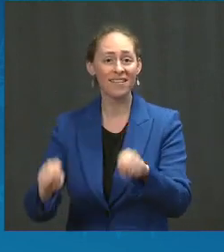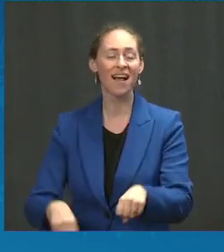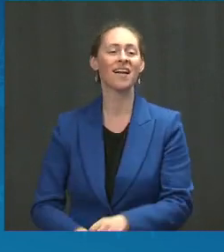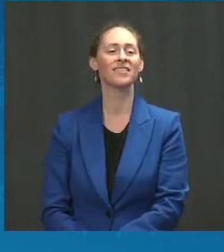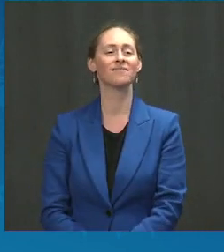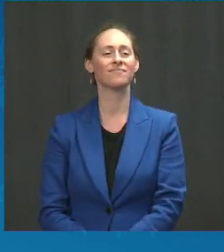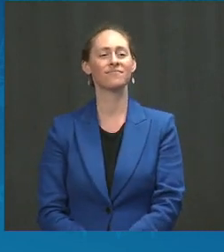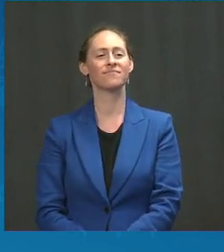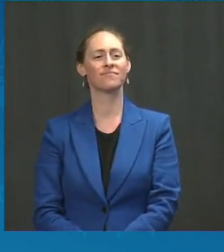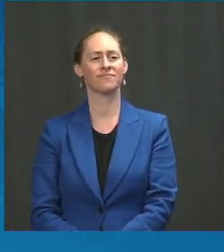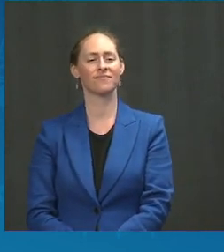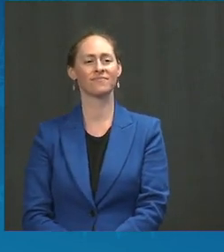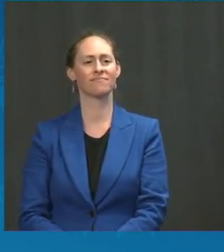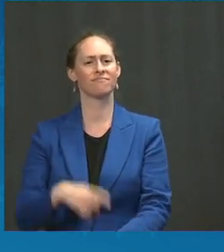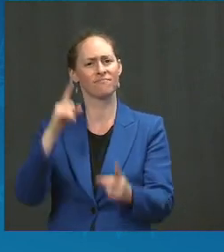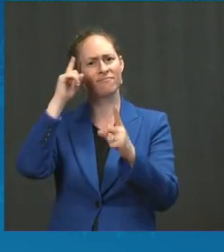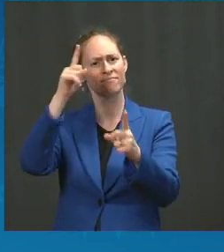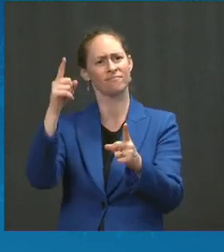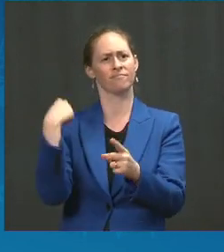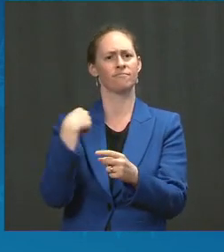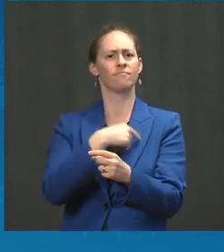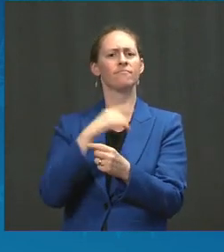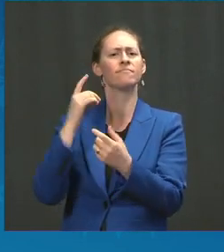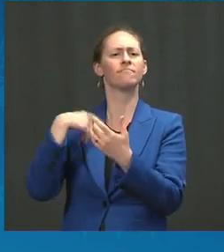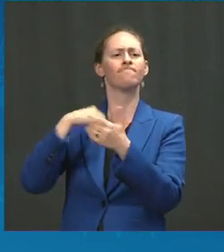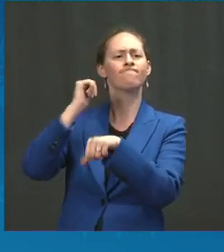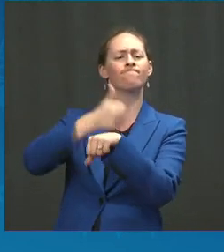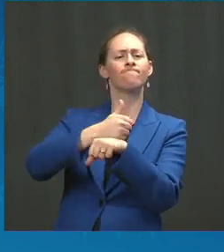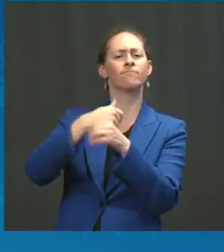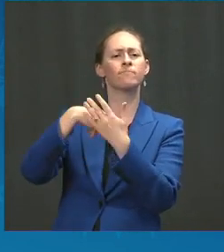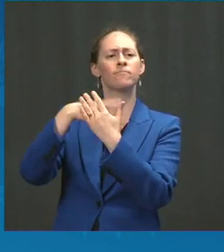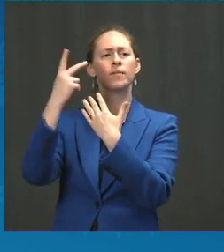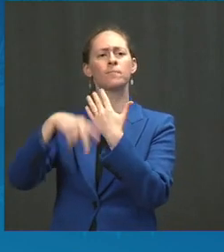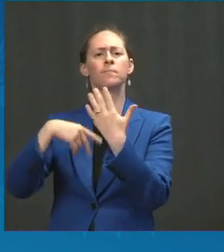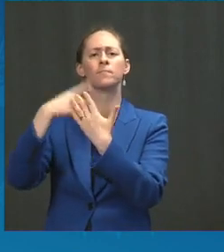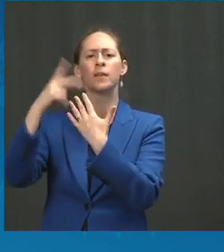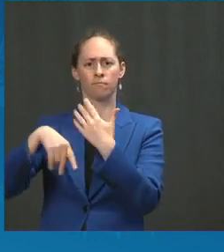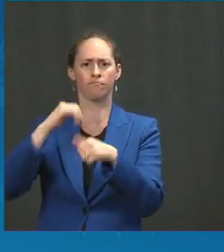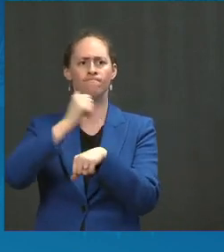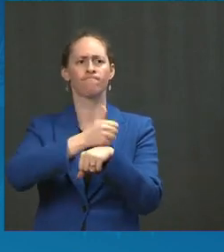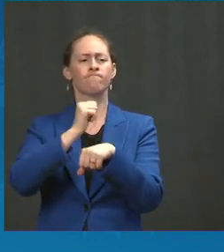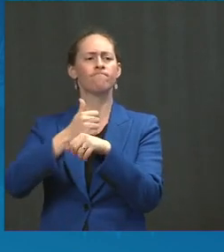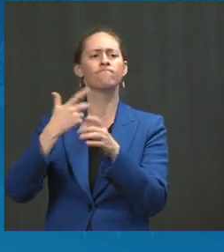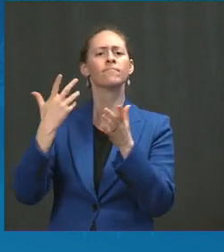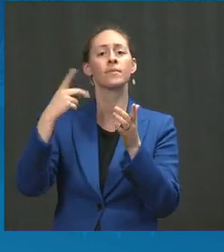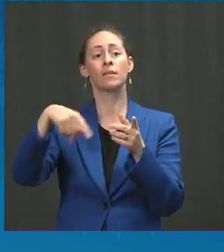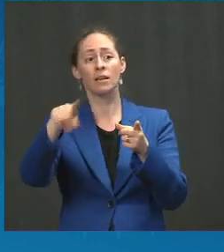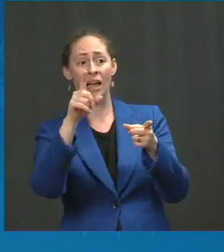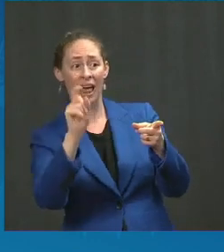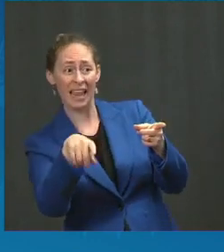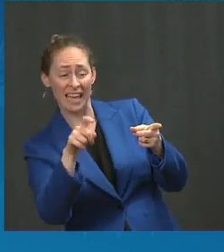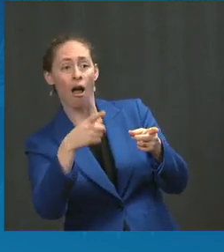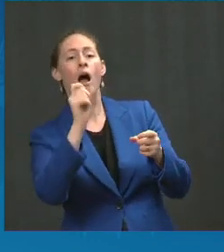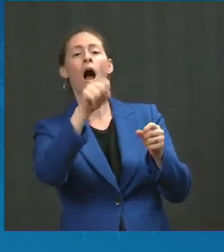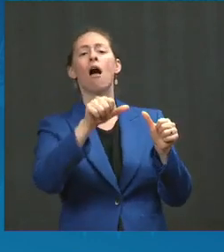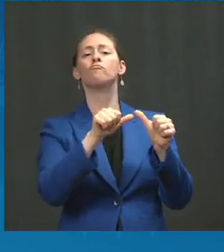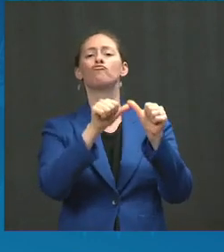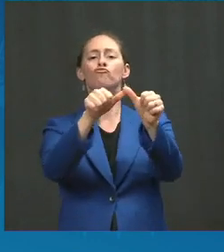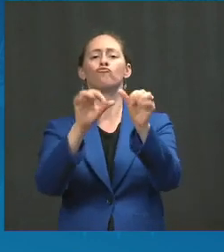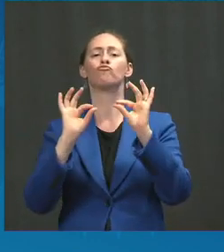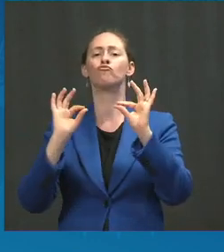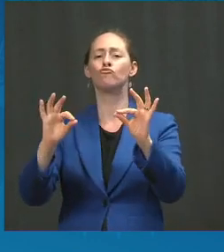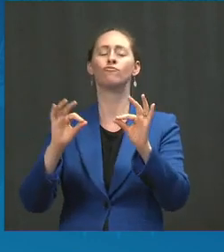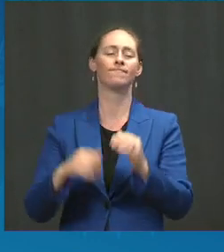programs that are streamlined and accessible to meet our small businesses where they are. And the bipartisan infrastructure deal